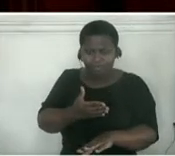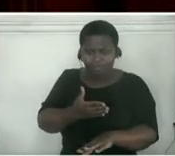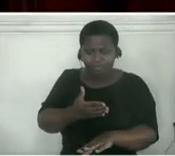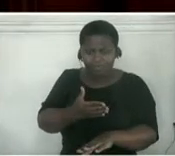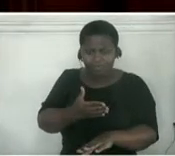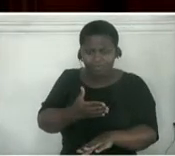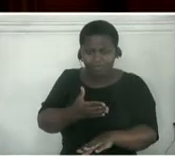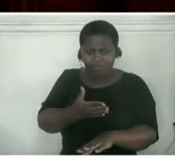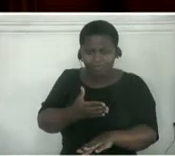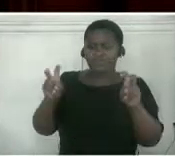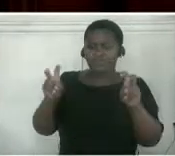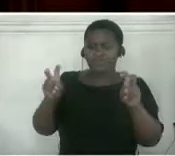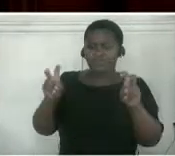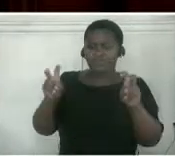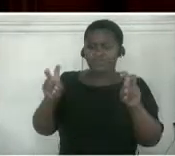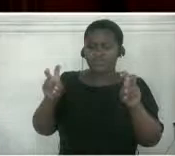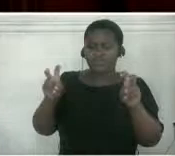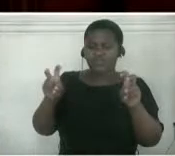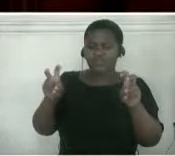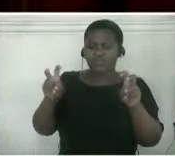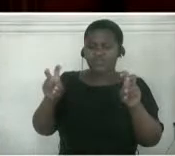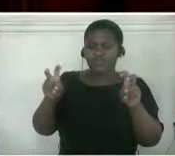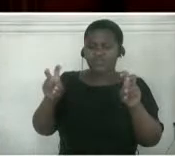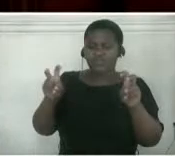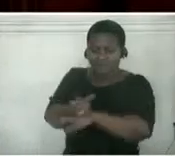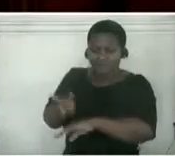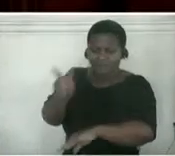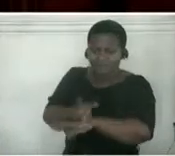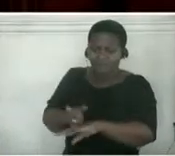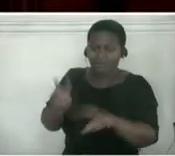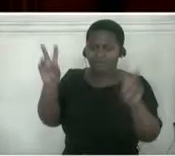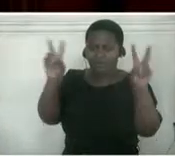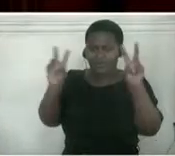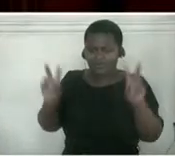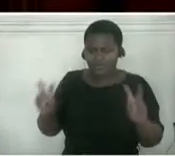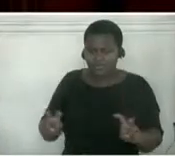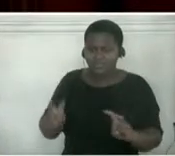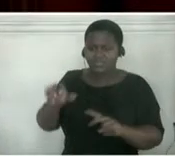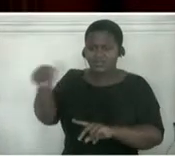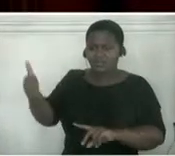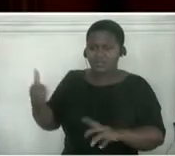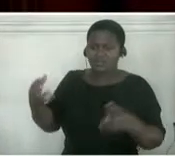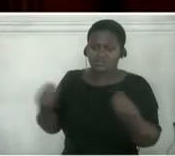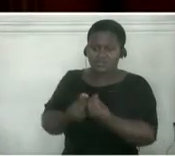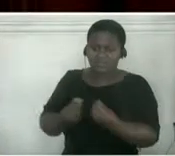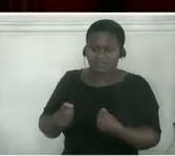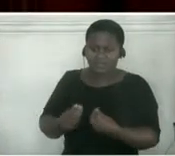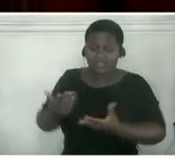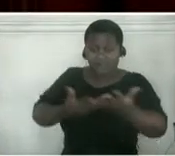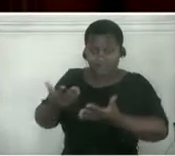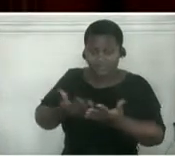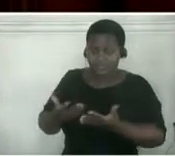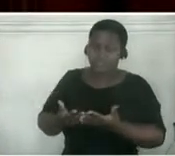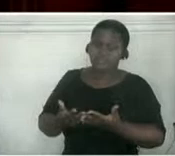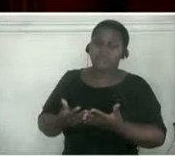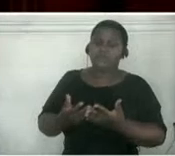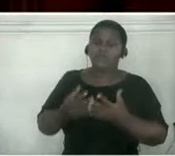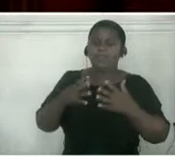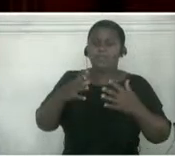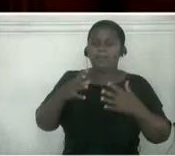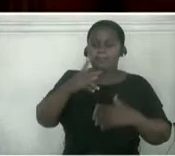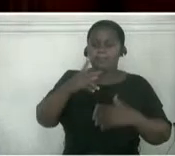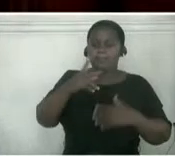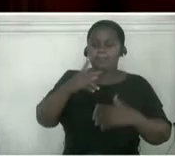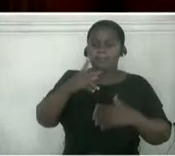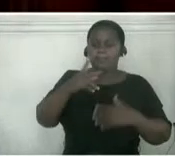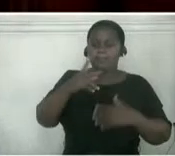pressing issues such as provision of electricity and other services. The Premier will lead a team